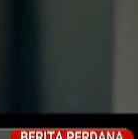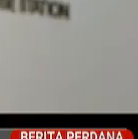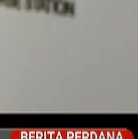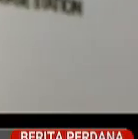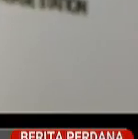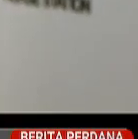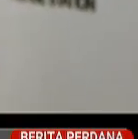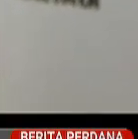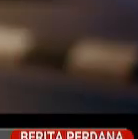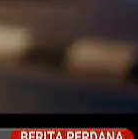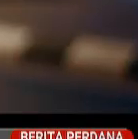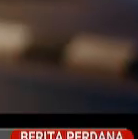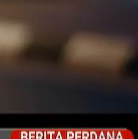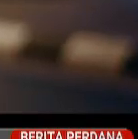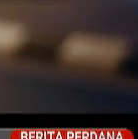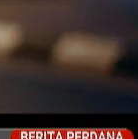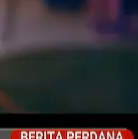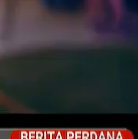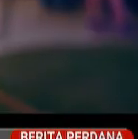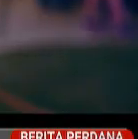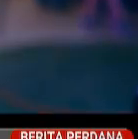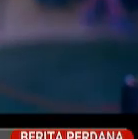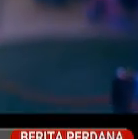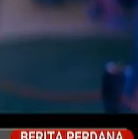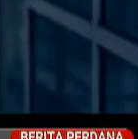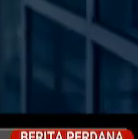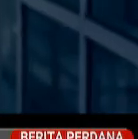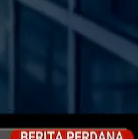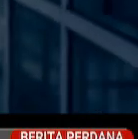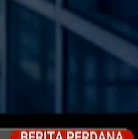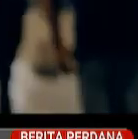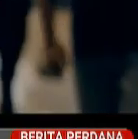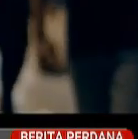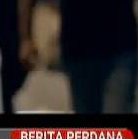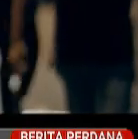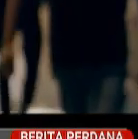Our journey forward with 5G continues.